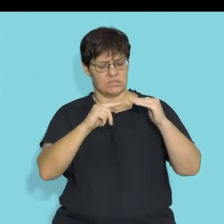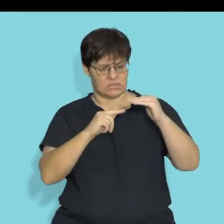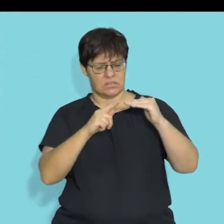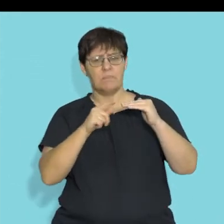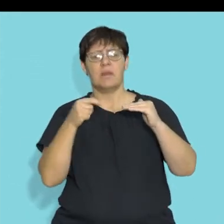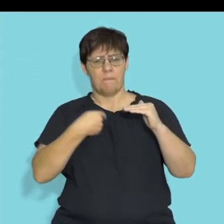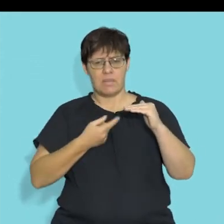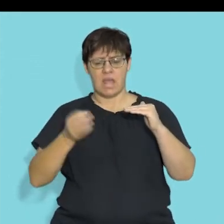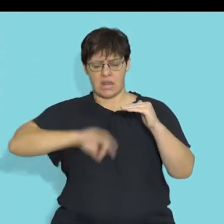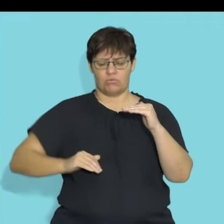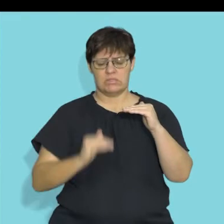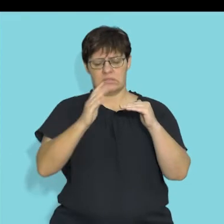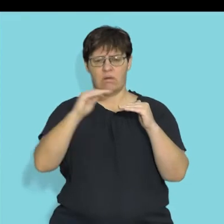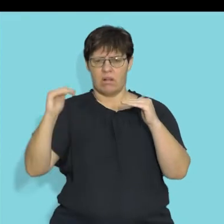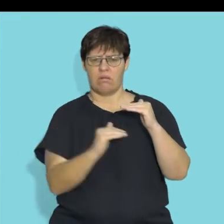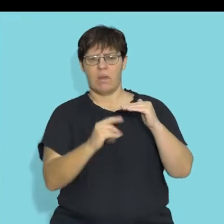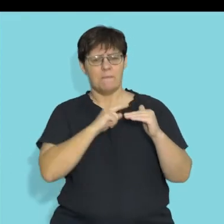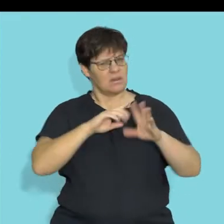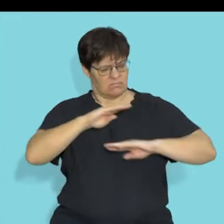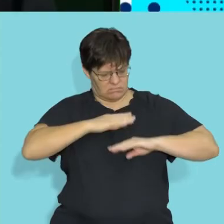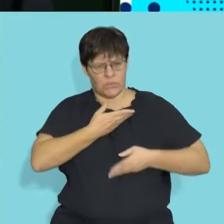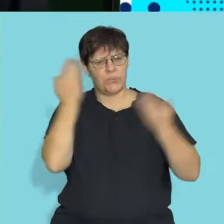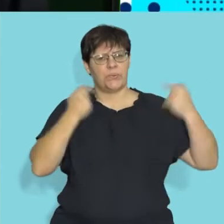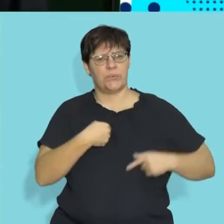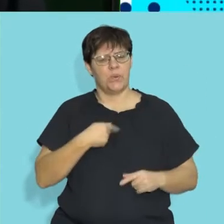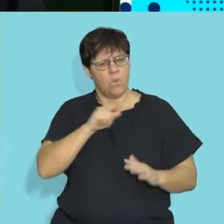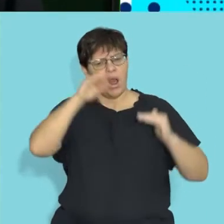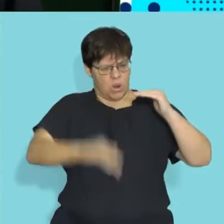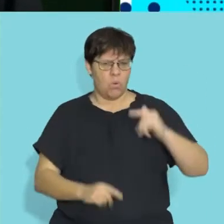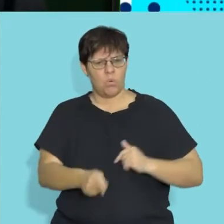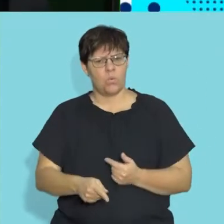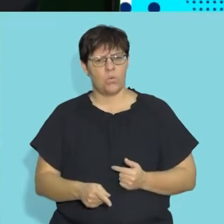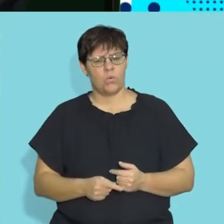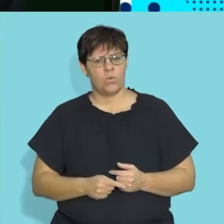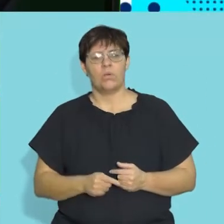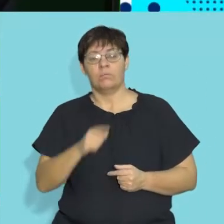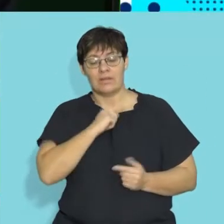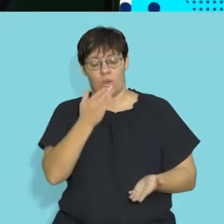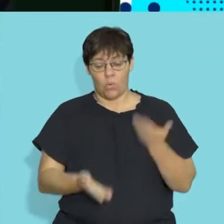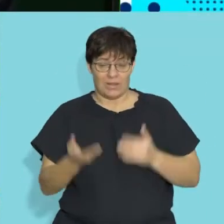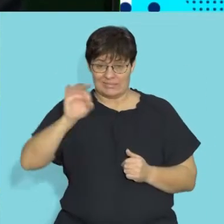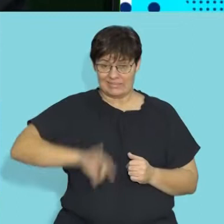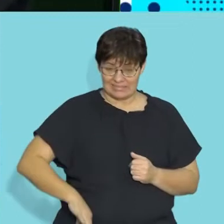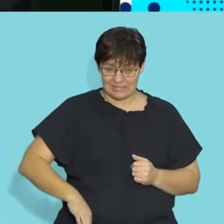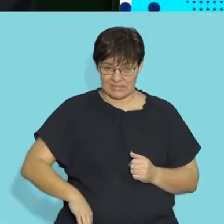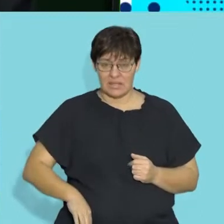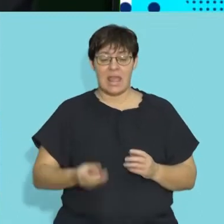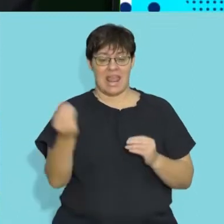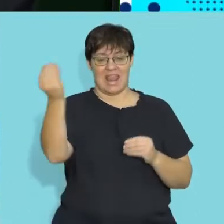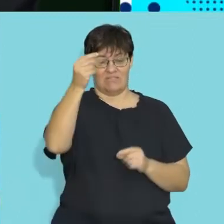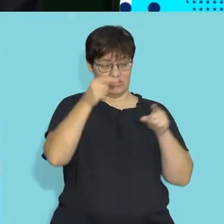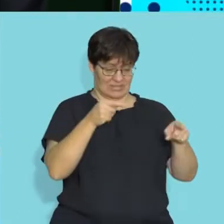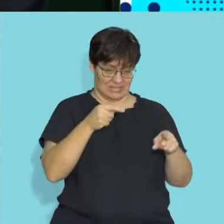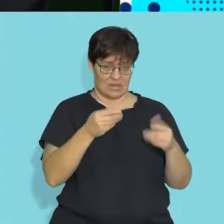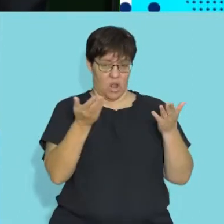the inflation rate. So therefore, the workers would be dissatisfied. So always compare your wage